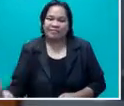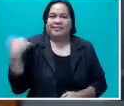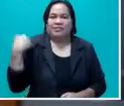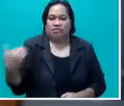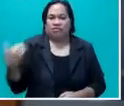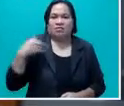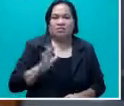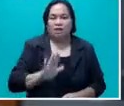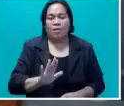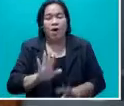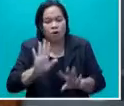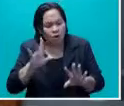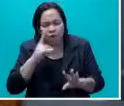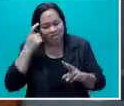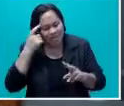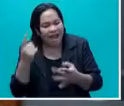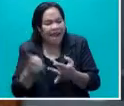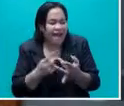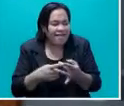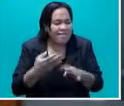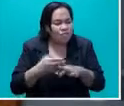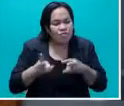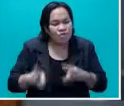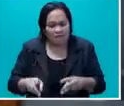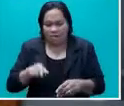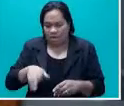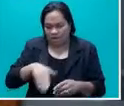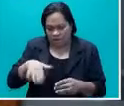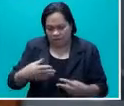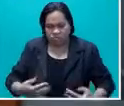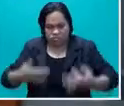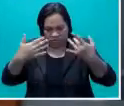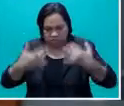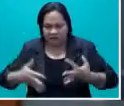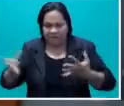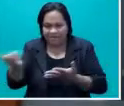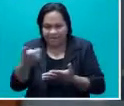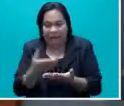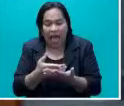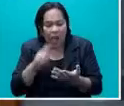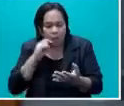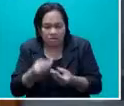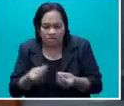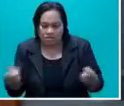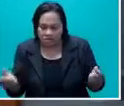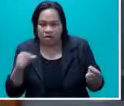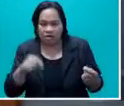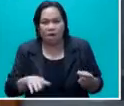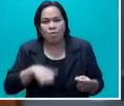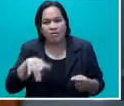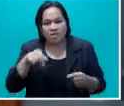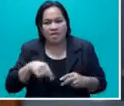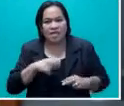what are the new ways you're looking at this poverty statistic? How will you address poverty in Fiji,